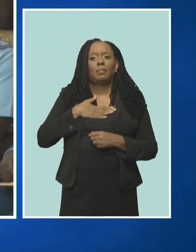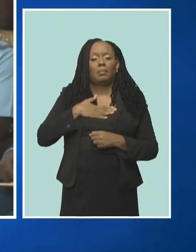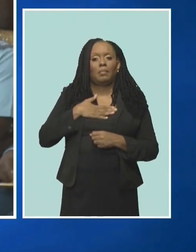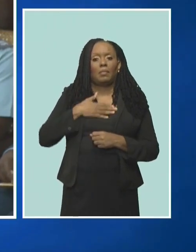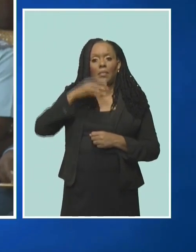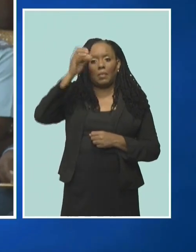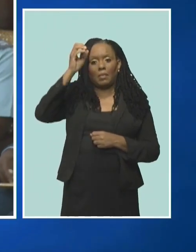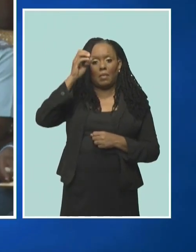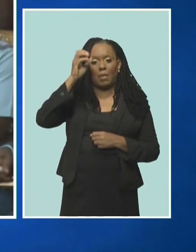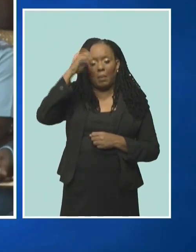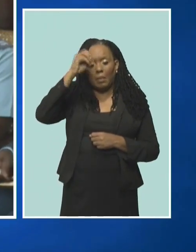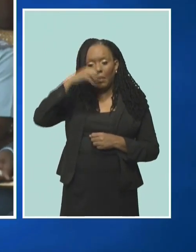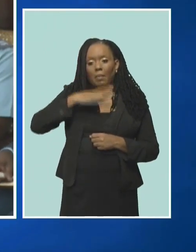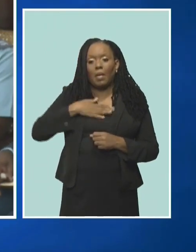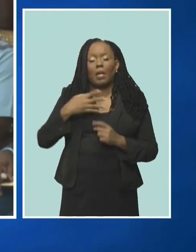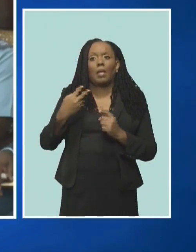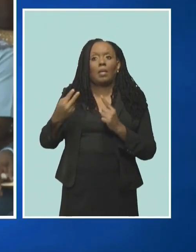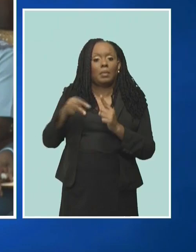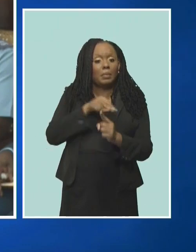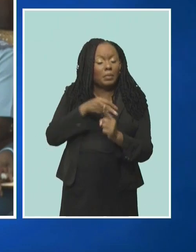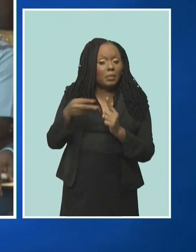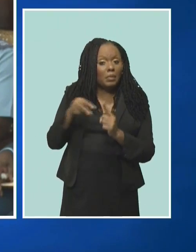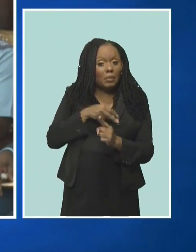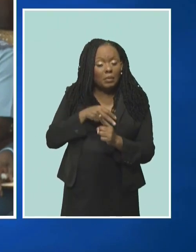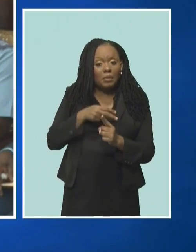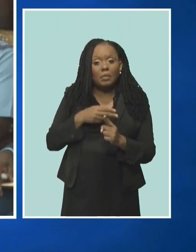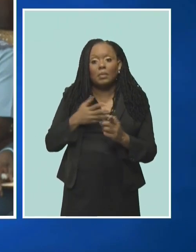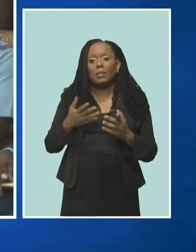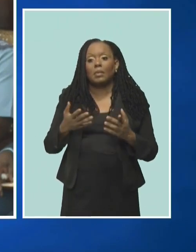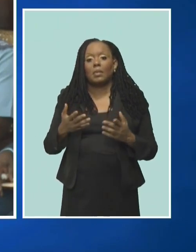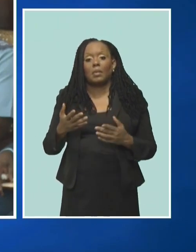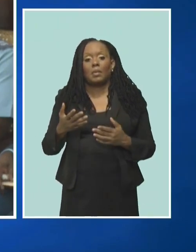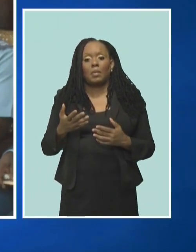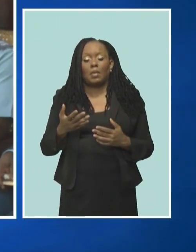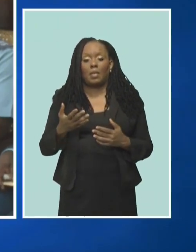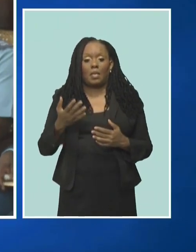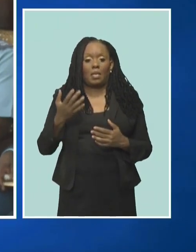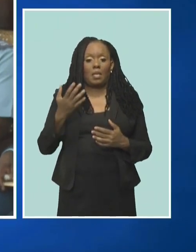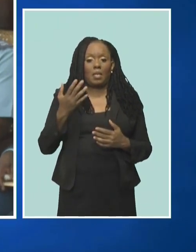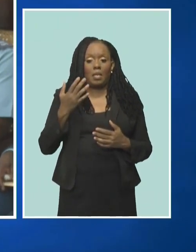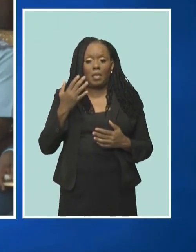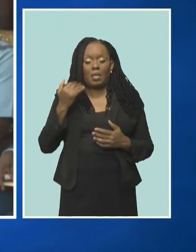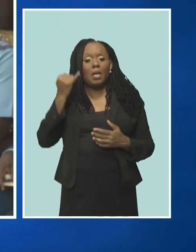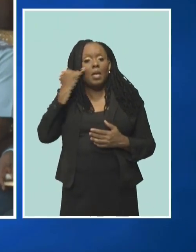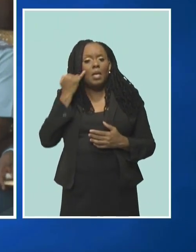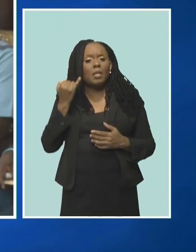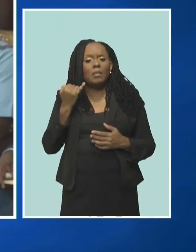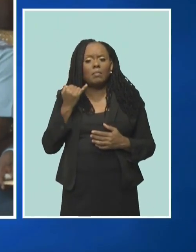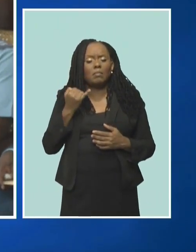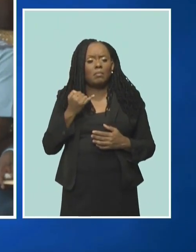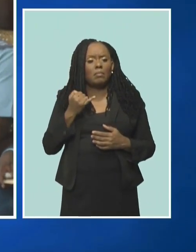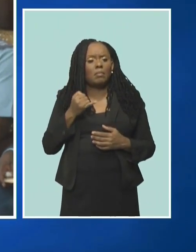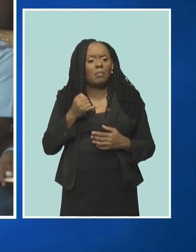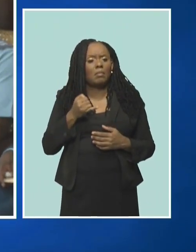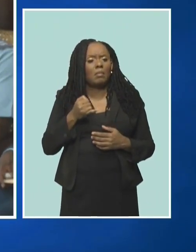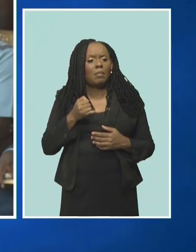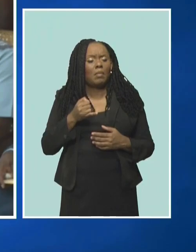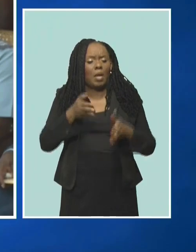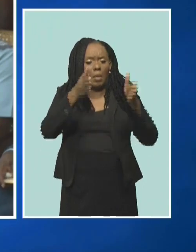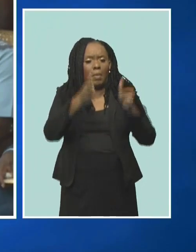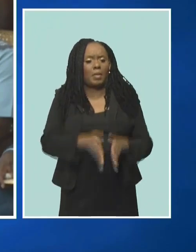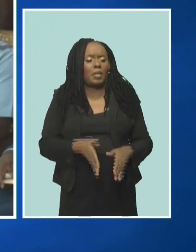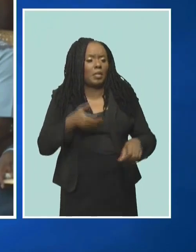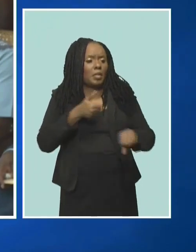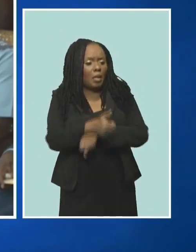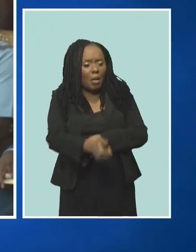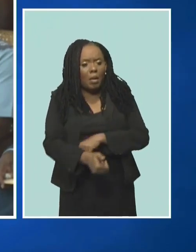sit largely, is that we do not want persons that are charged with committing murder, persons that are charged